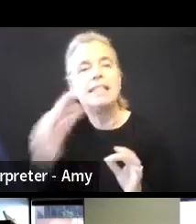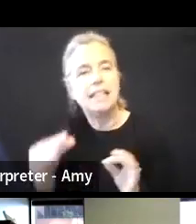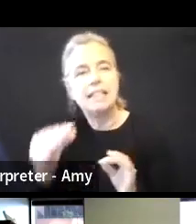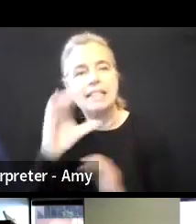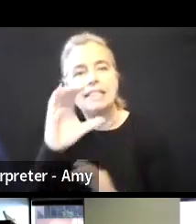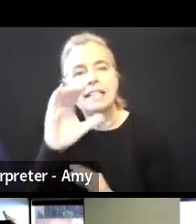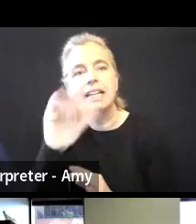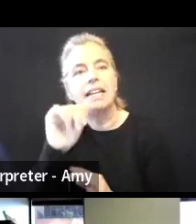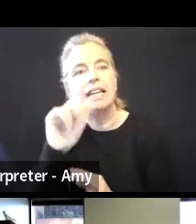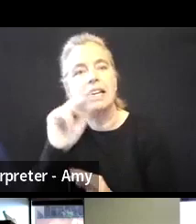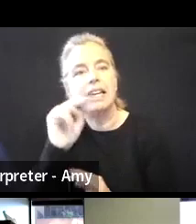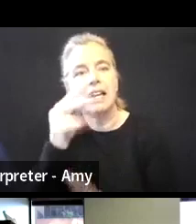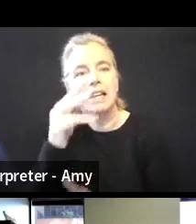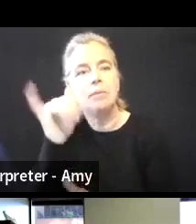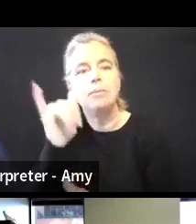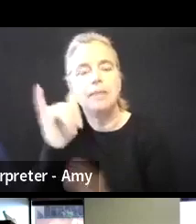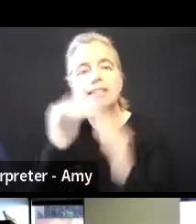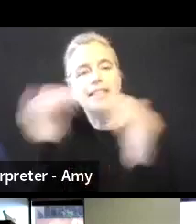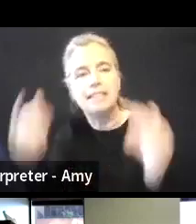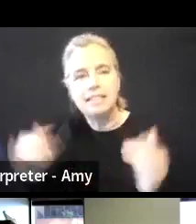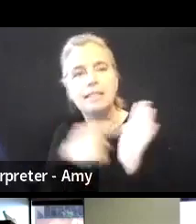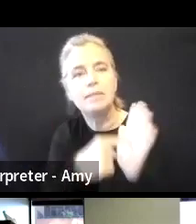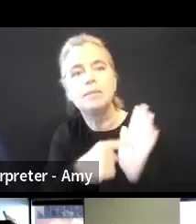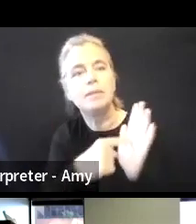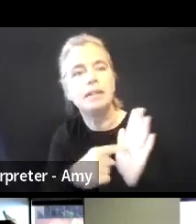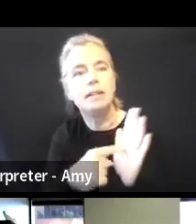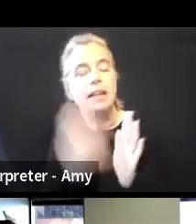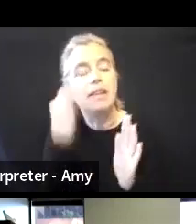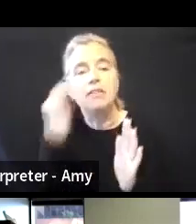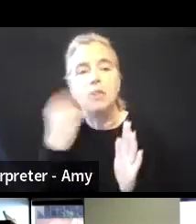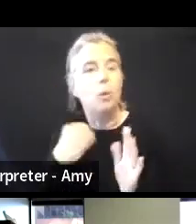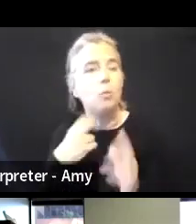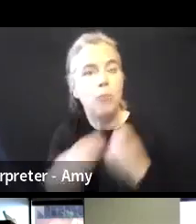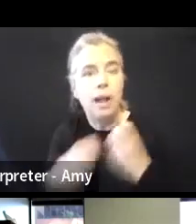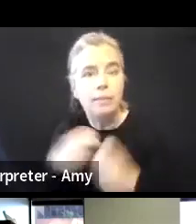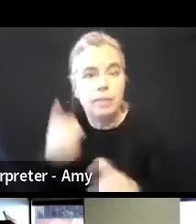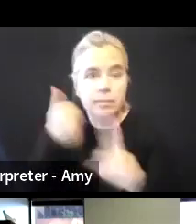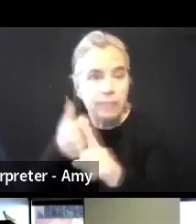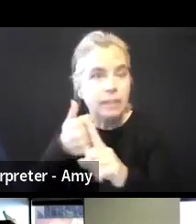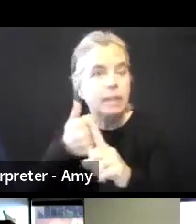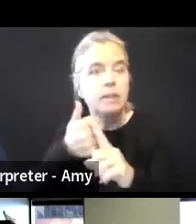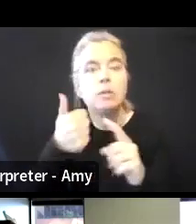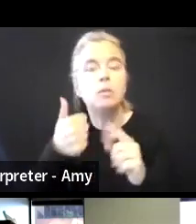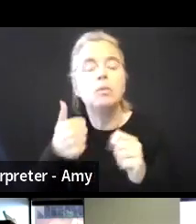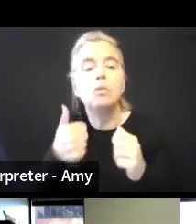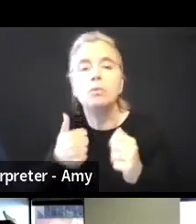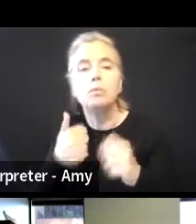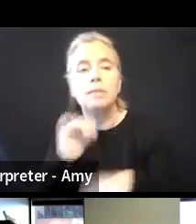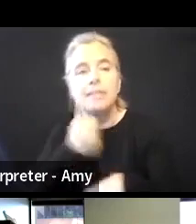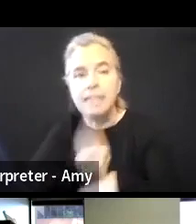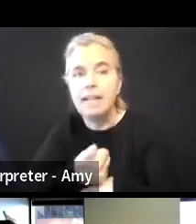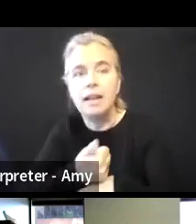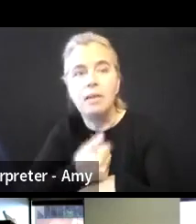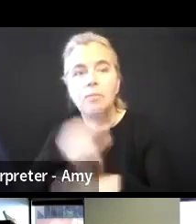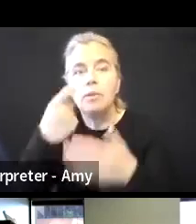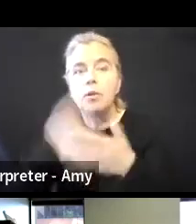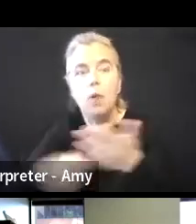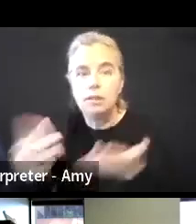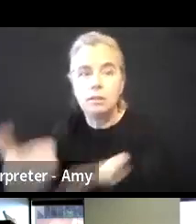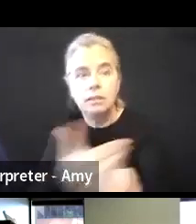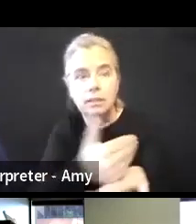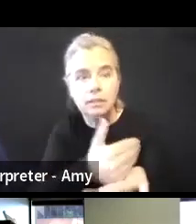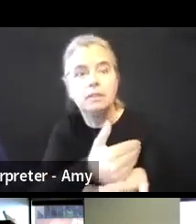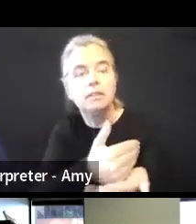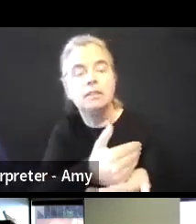If we don't have any major hiccups with the integration of the fare collection, one of the things I'd like to point out, Mr.